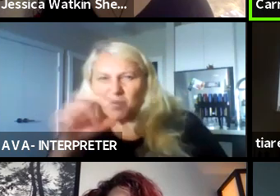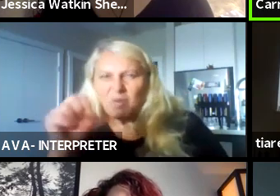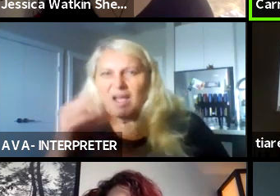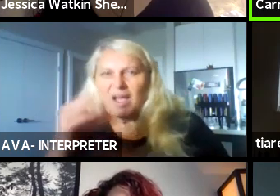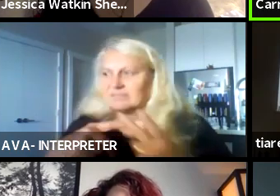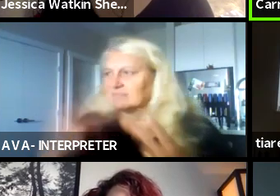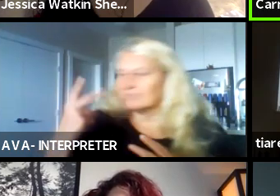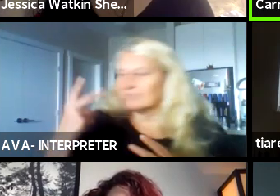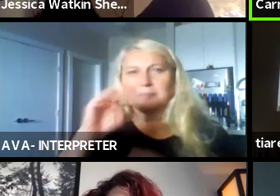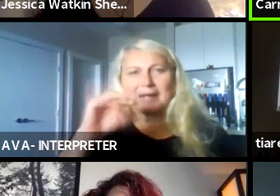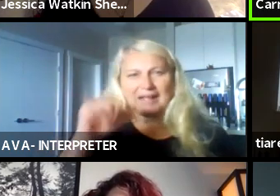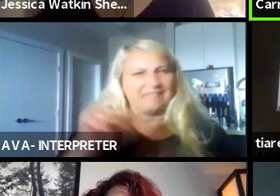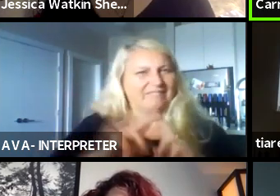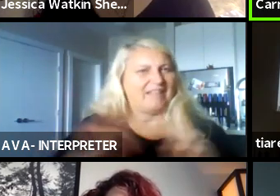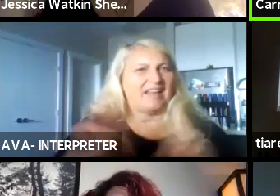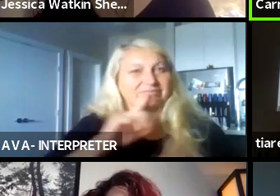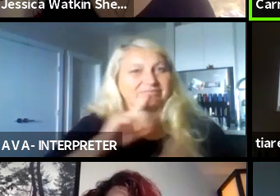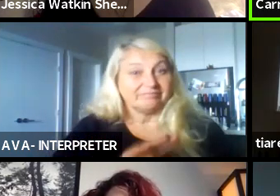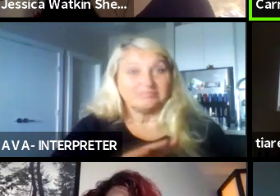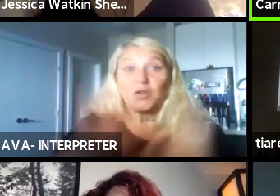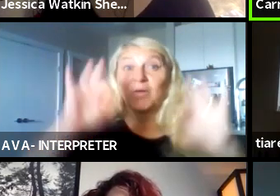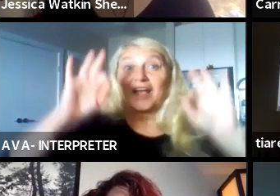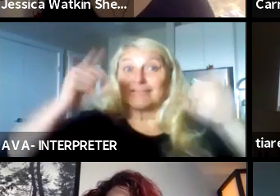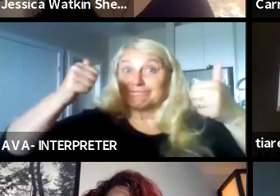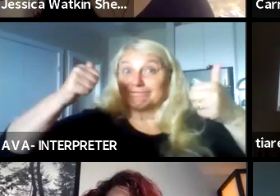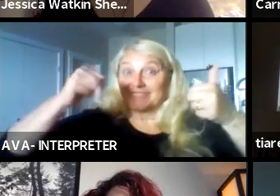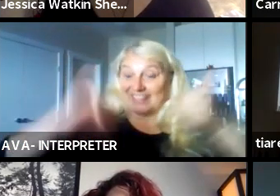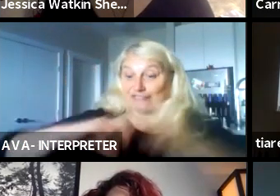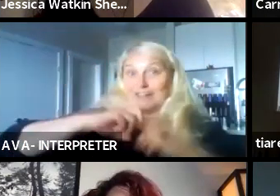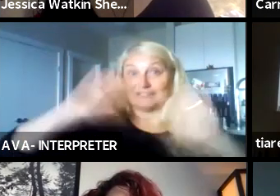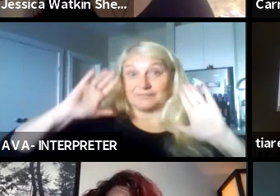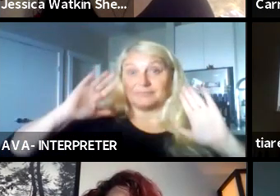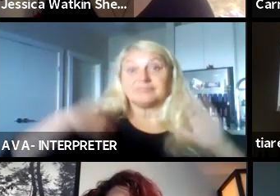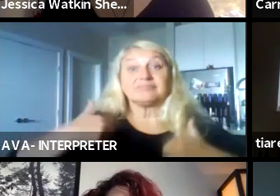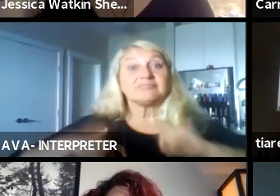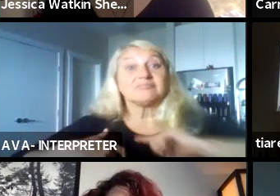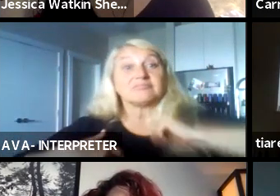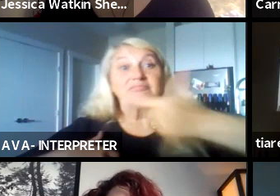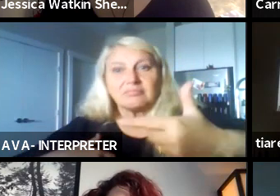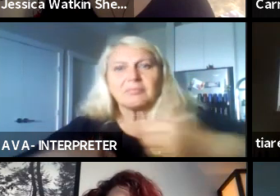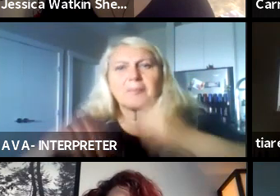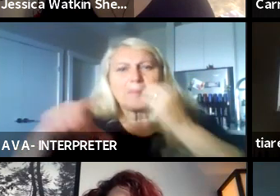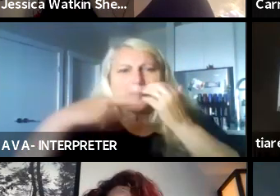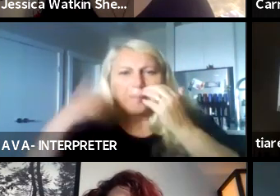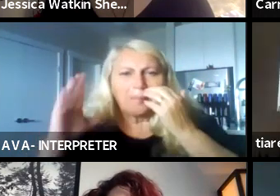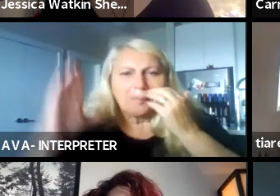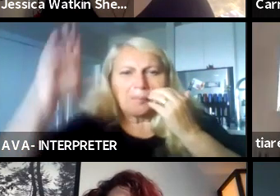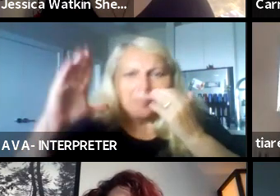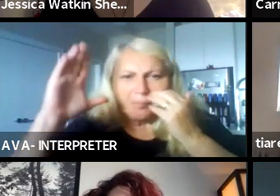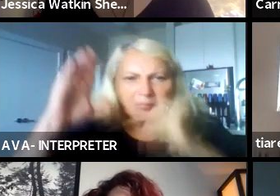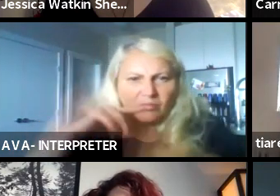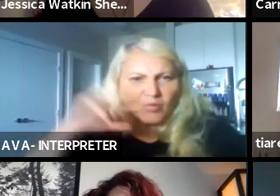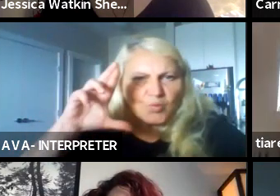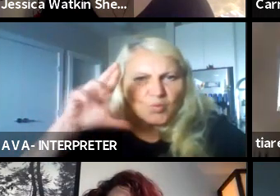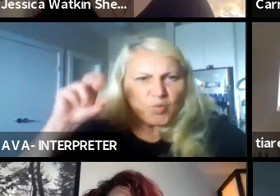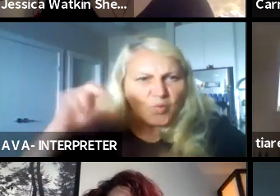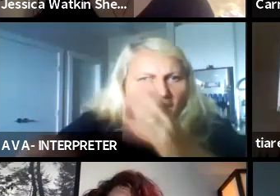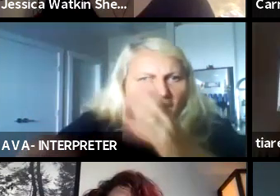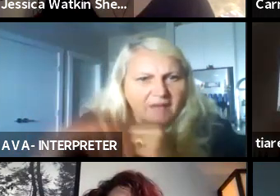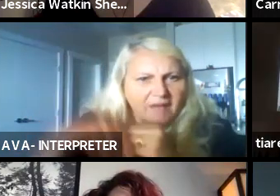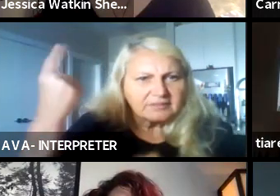to. Check. Thank you, Carmen. Rue, did you have something you wanted to add? Yeah, I